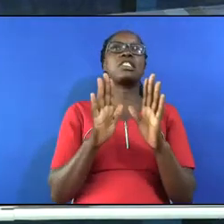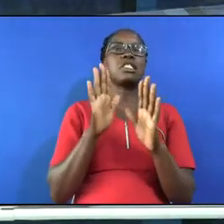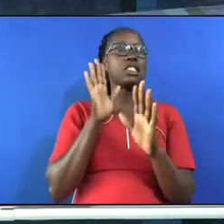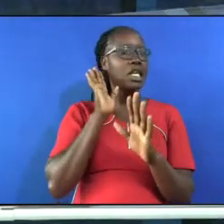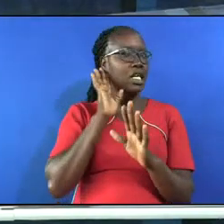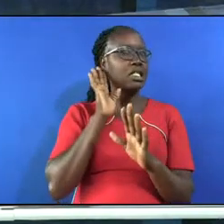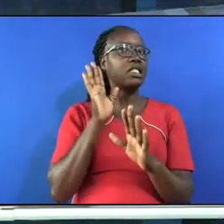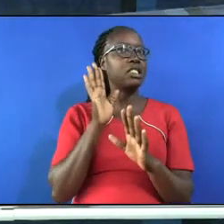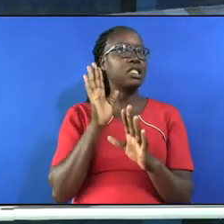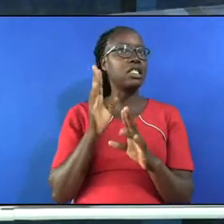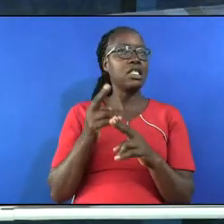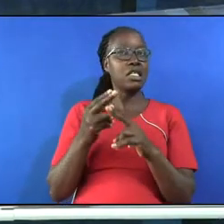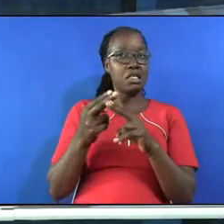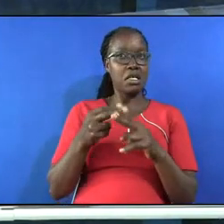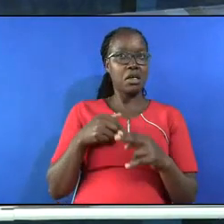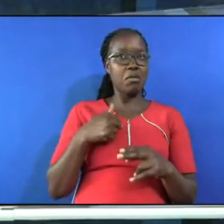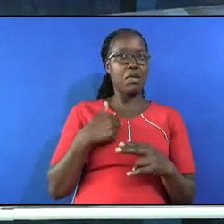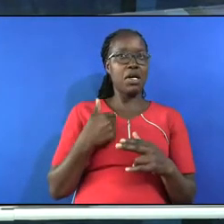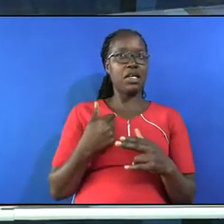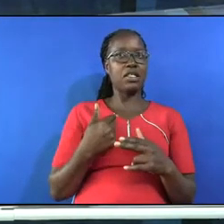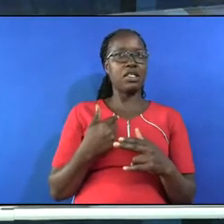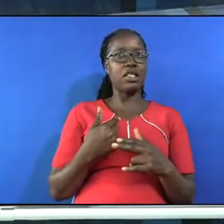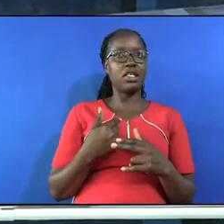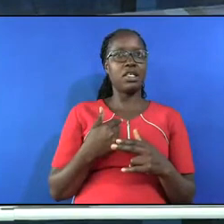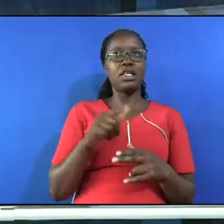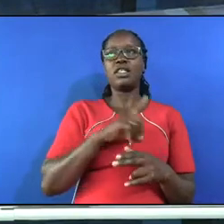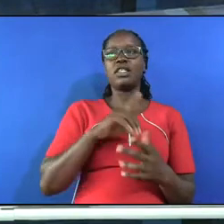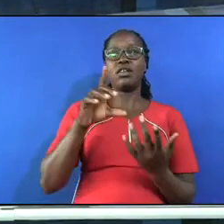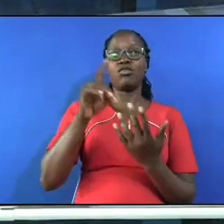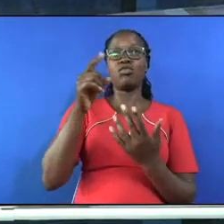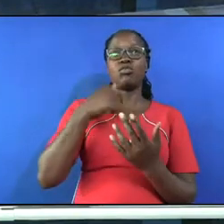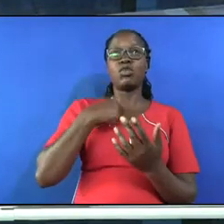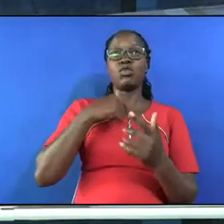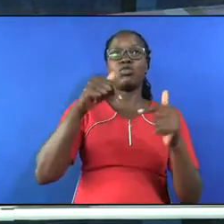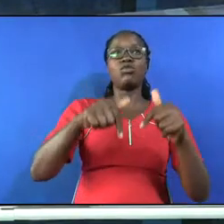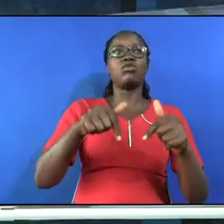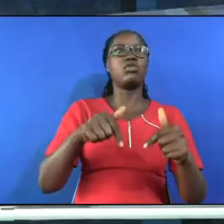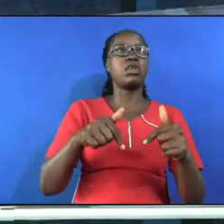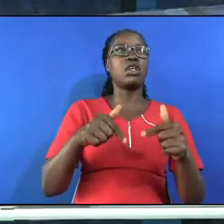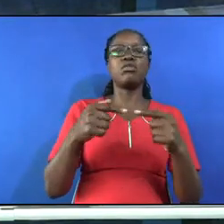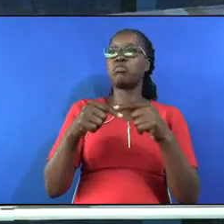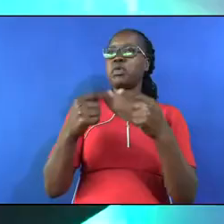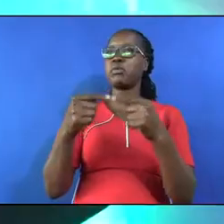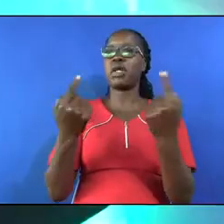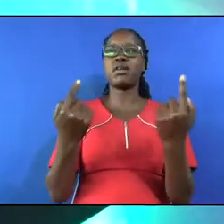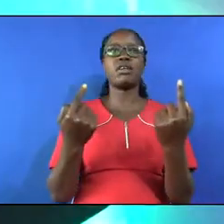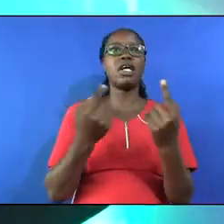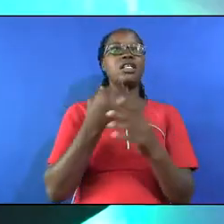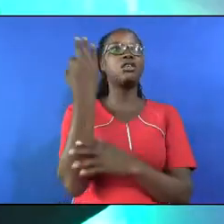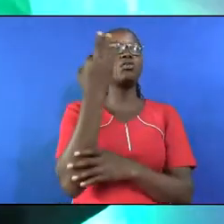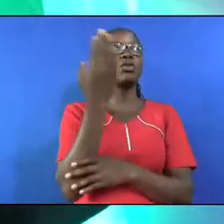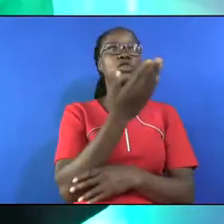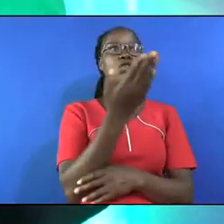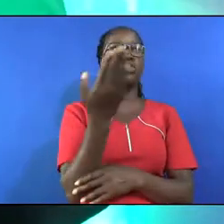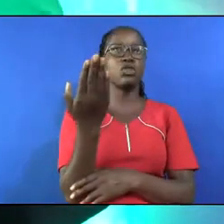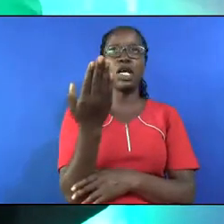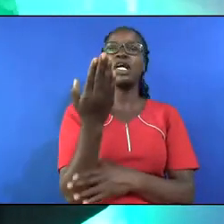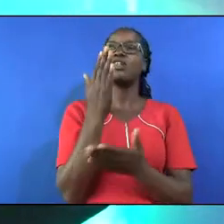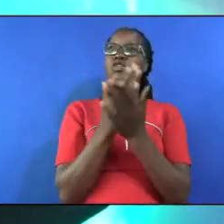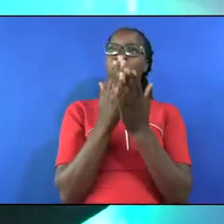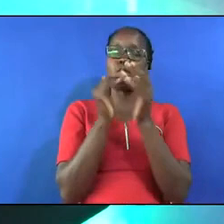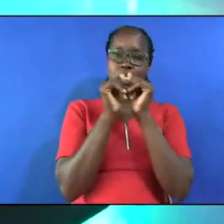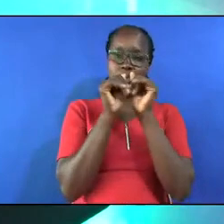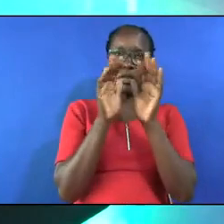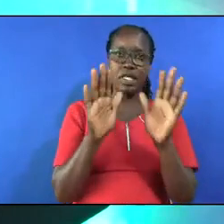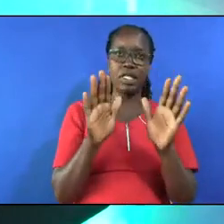Wanga, and I'm the one the Lord has chosen today to break the bread of life. And indeed, it is a